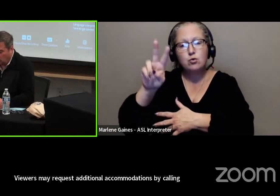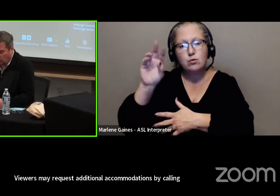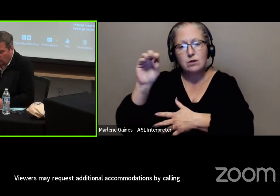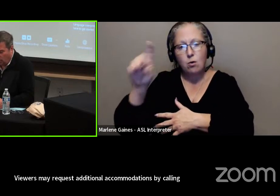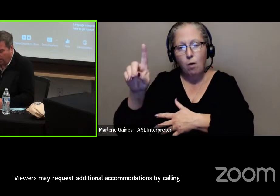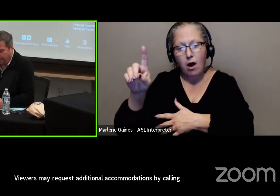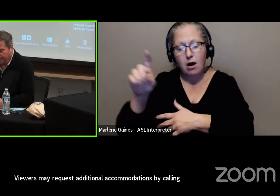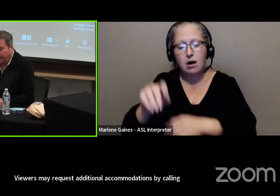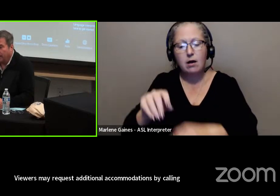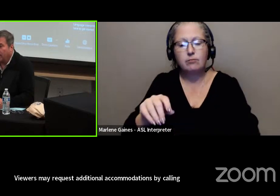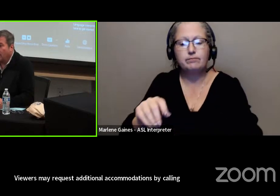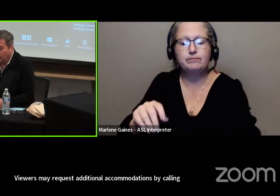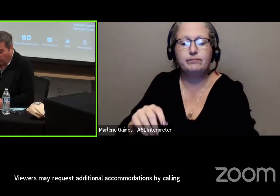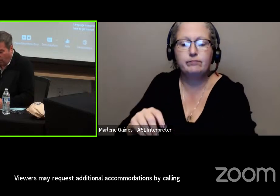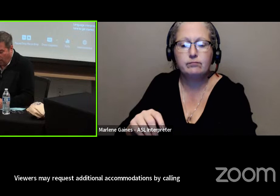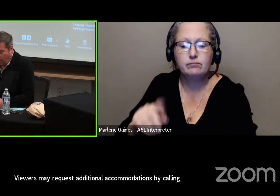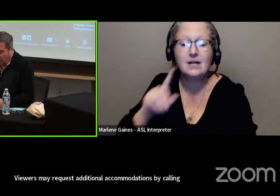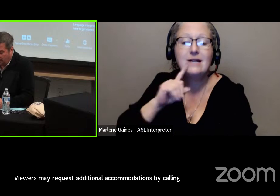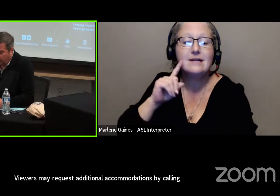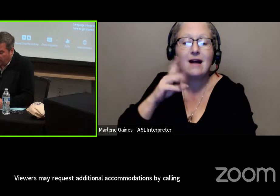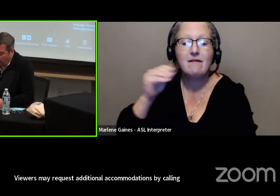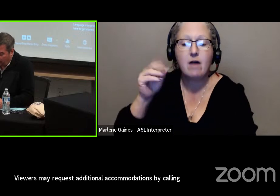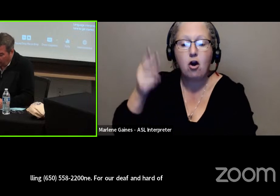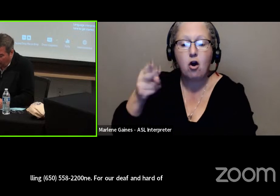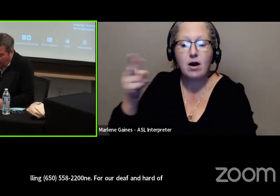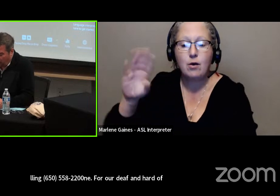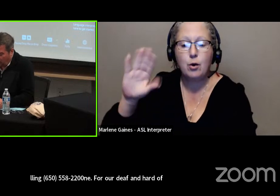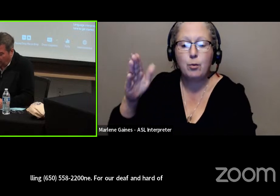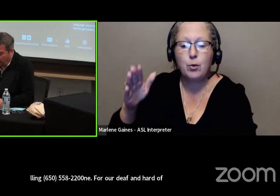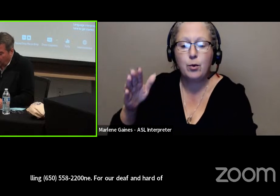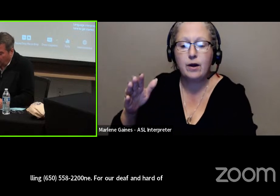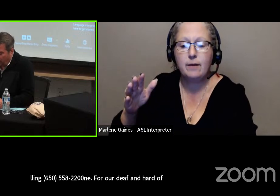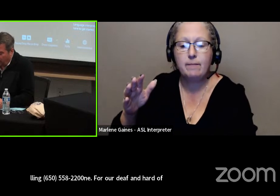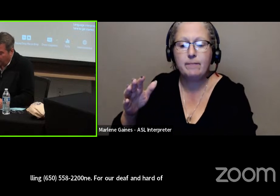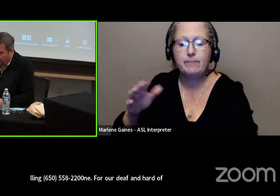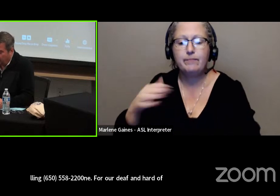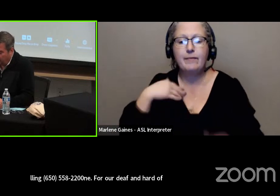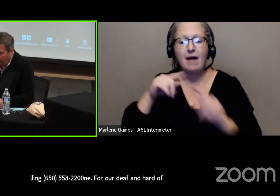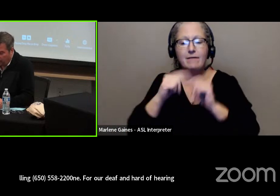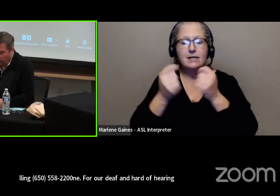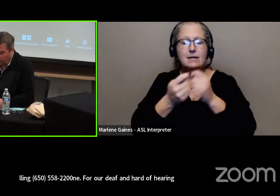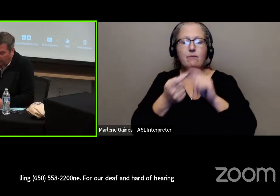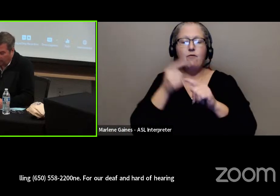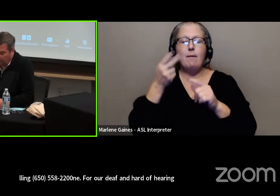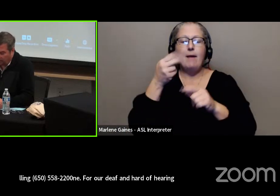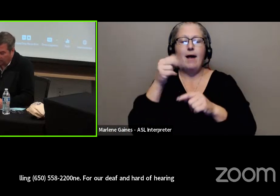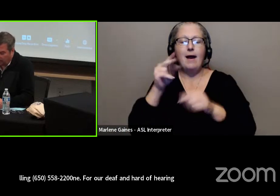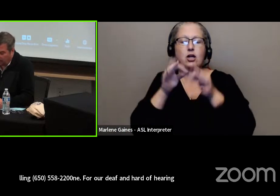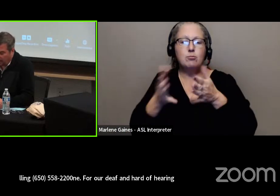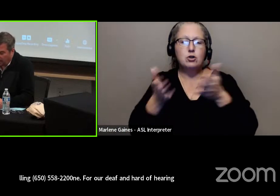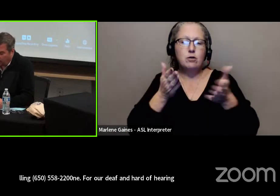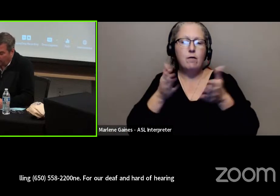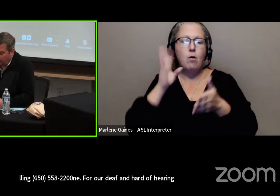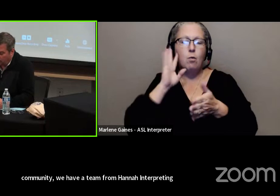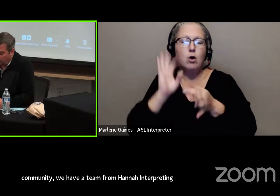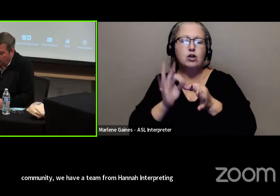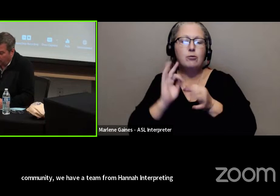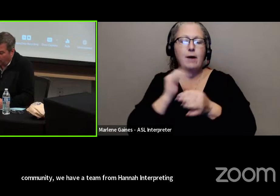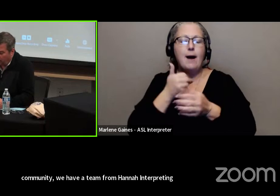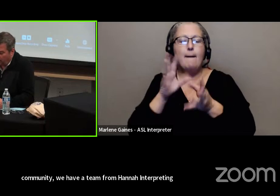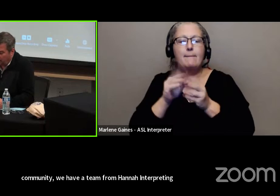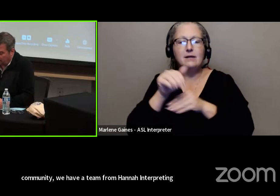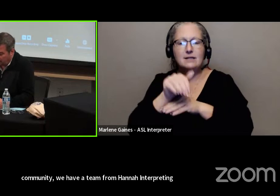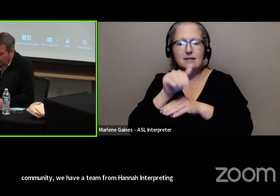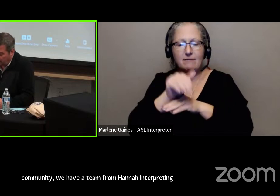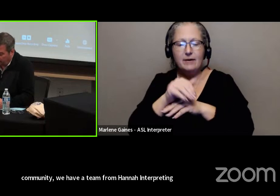650-558-2201. For our deaf and hard of hearing community, we have a team from Hannah Interpreting Services, and they will be interpreting our meeting this